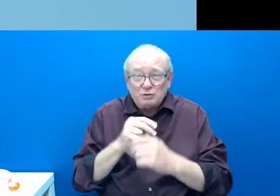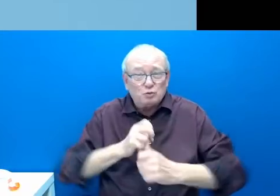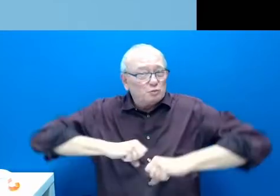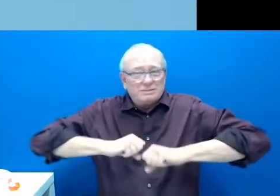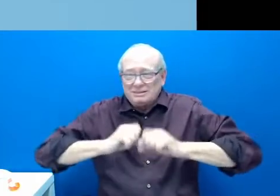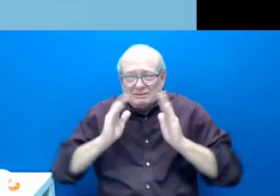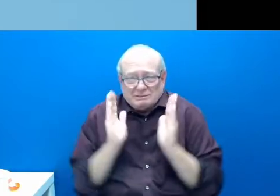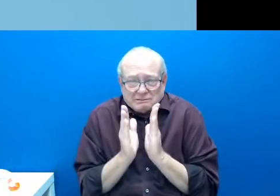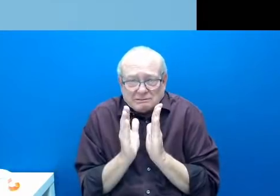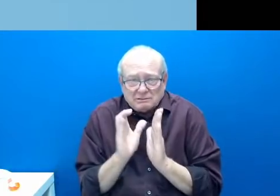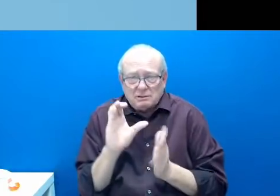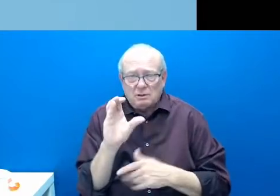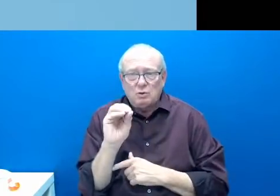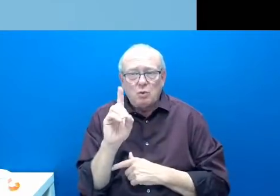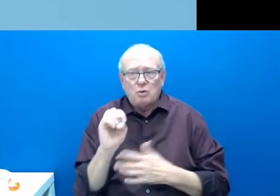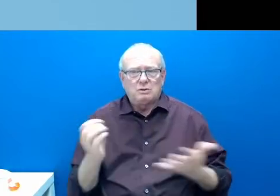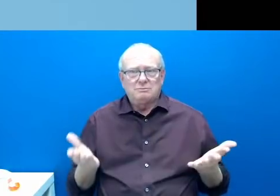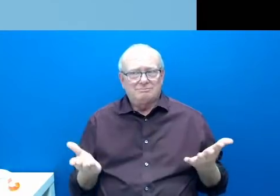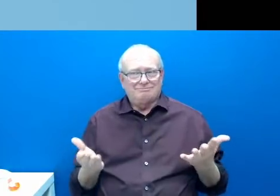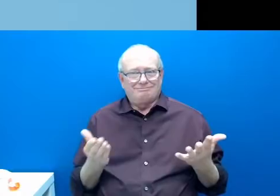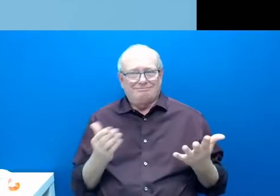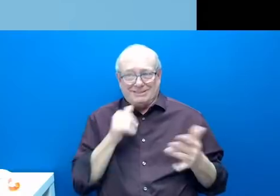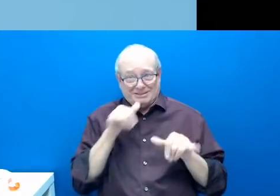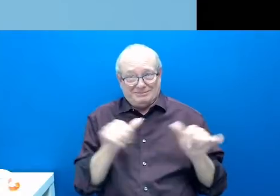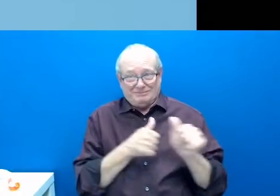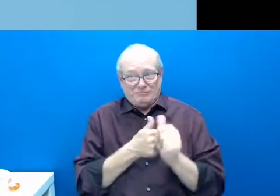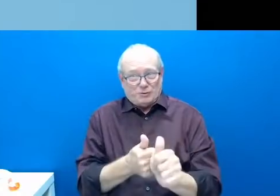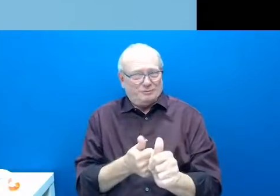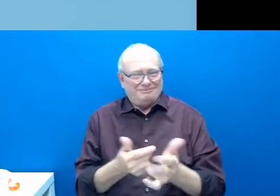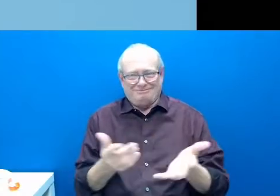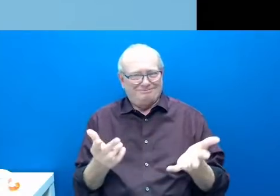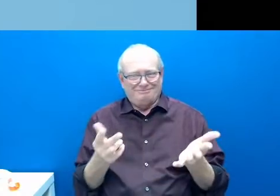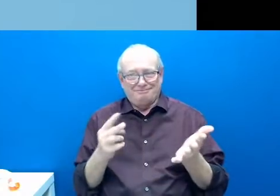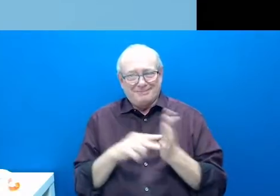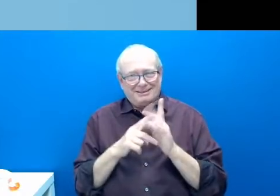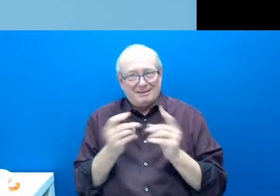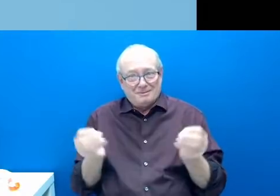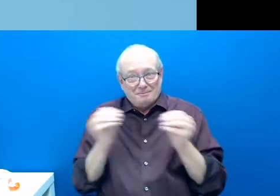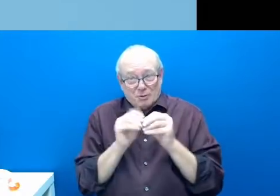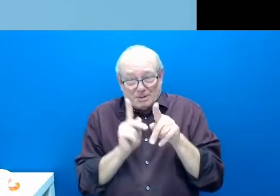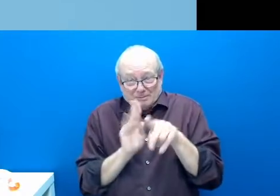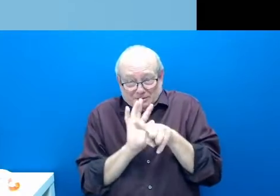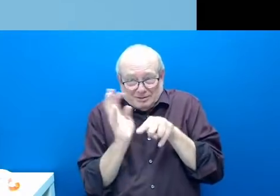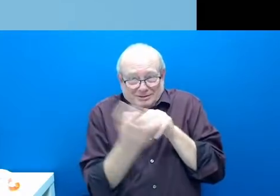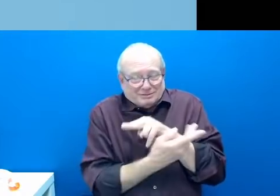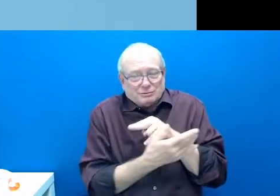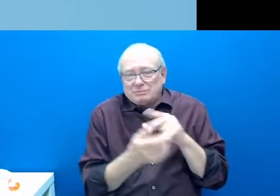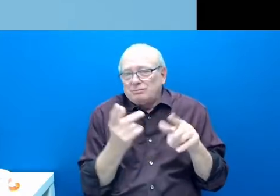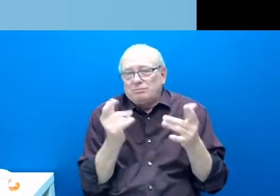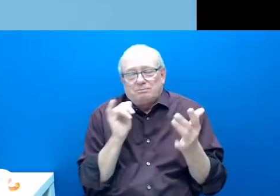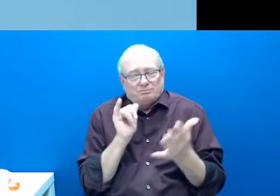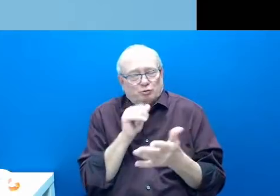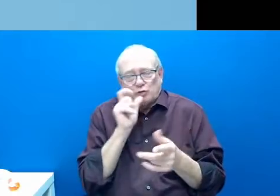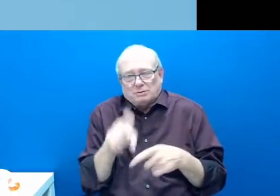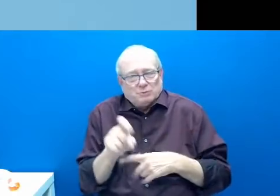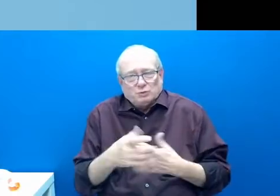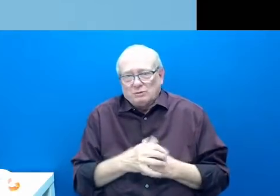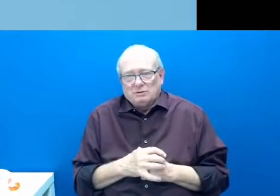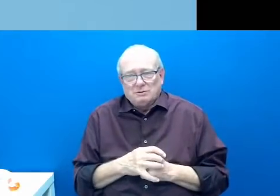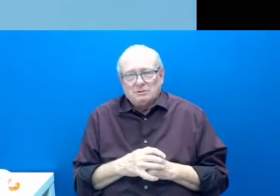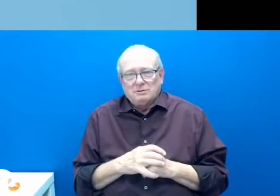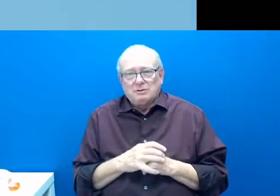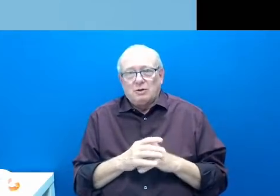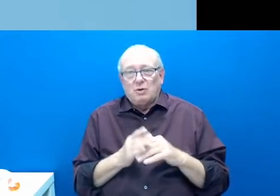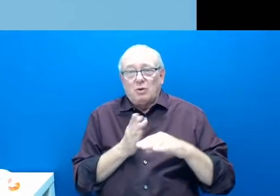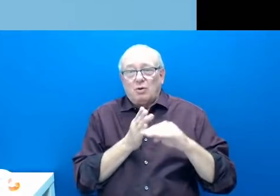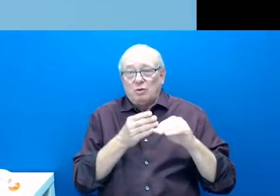This is, obviously not optimally set up for that sort of scenario. And so when I talk about, that these surge beds